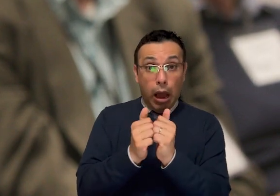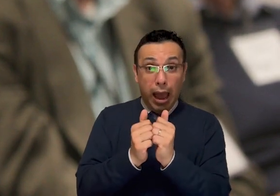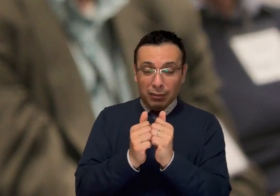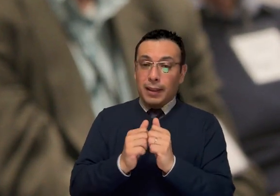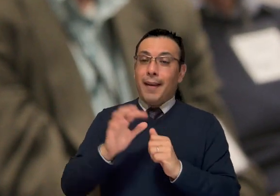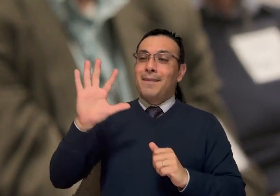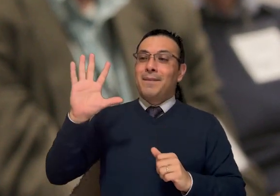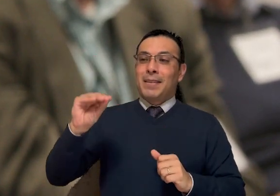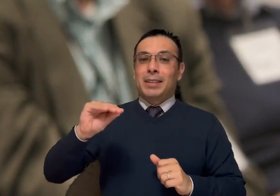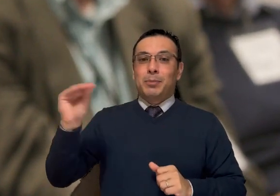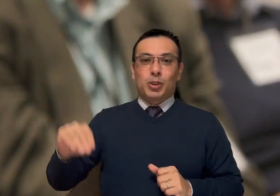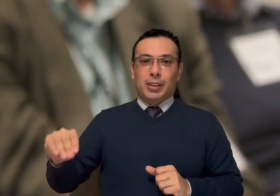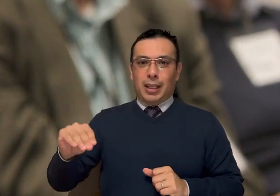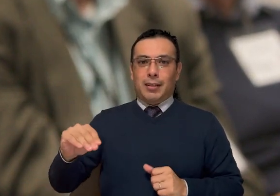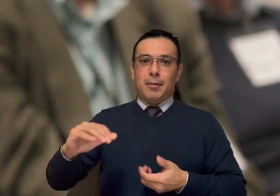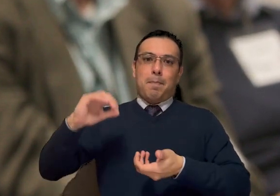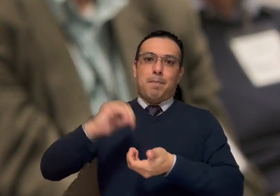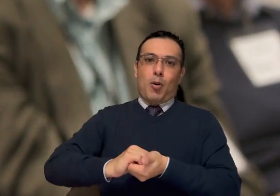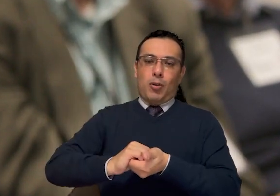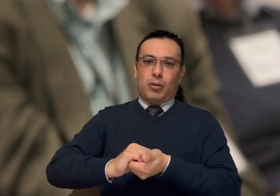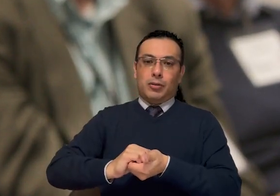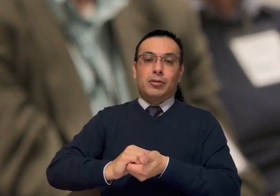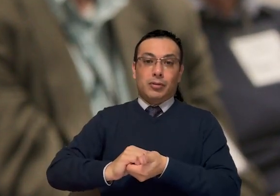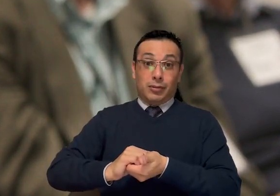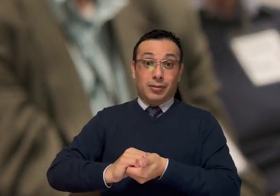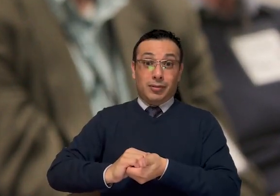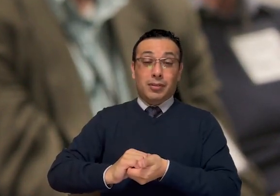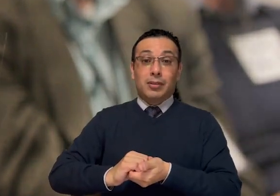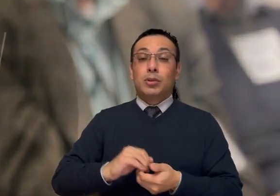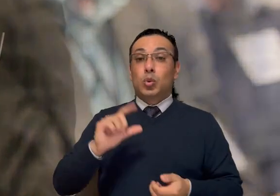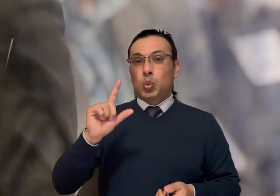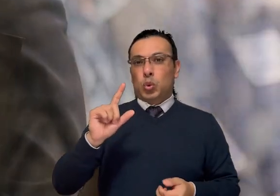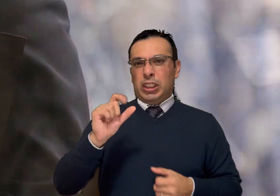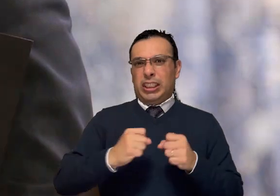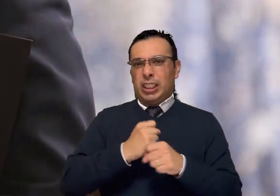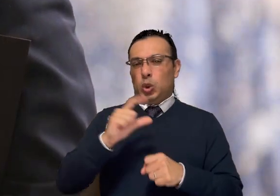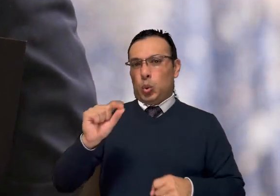in 2021, and they paid